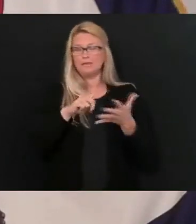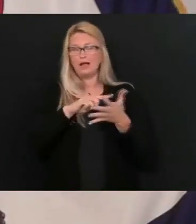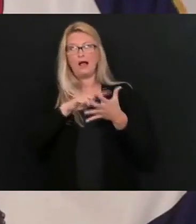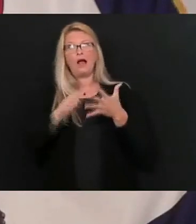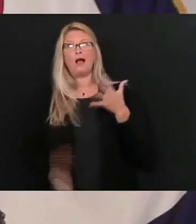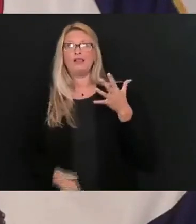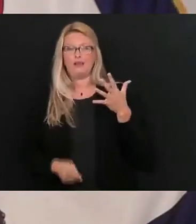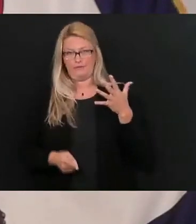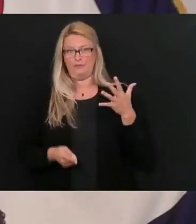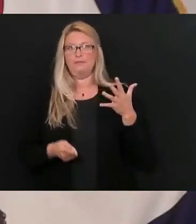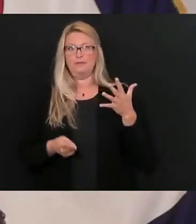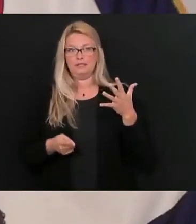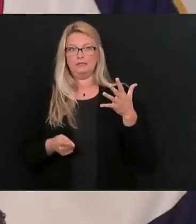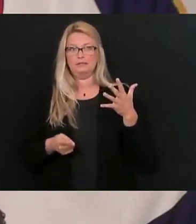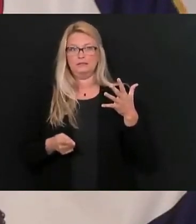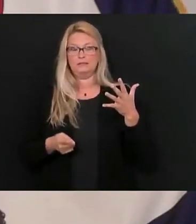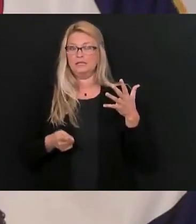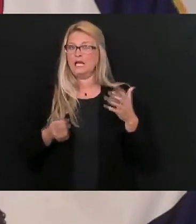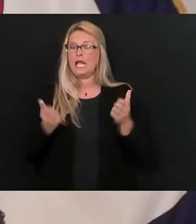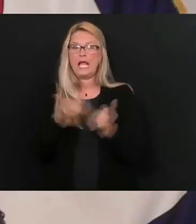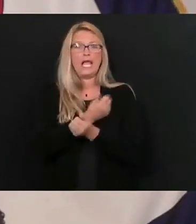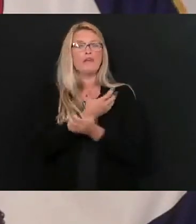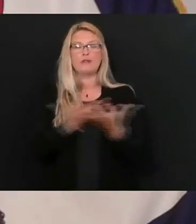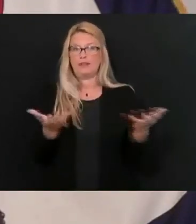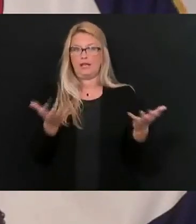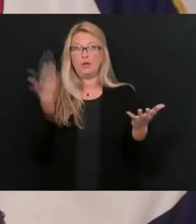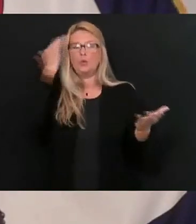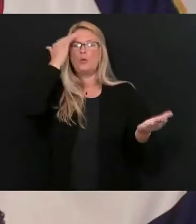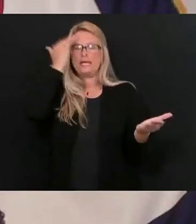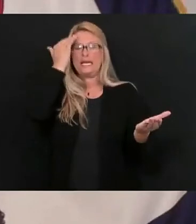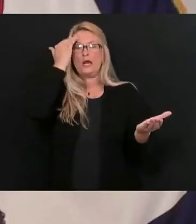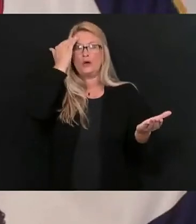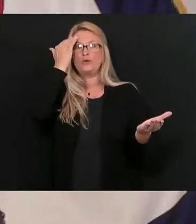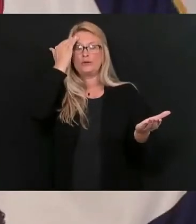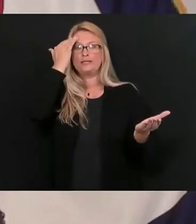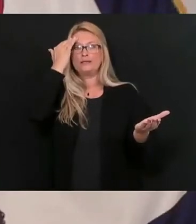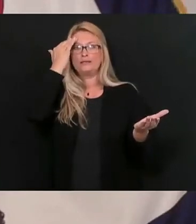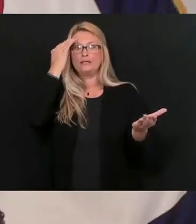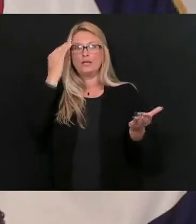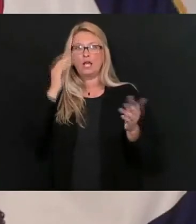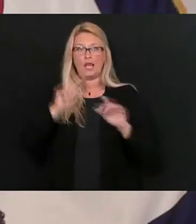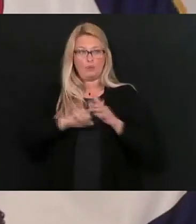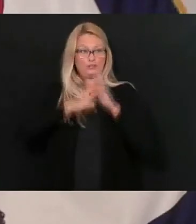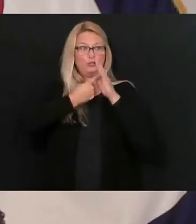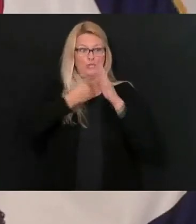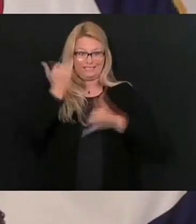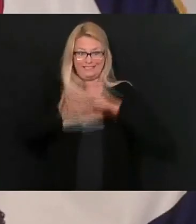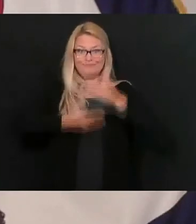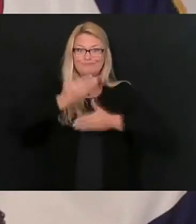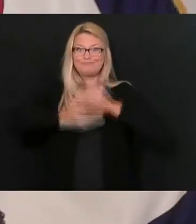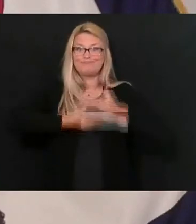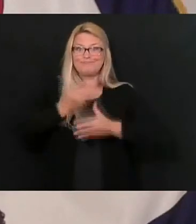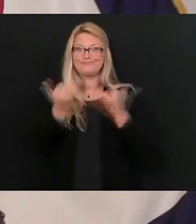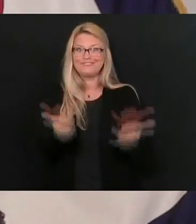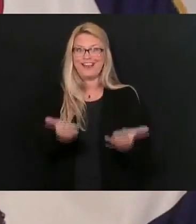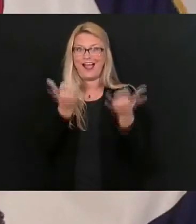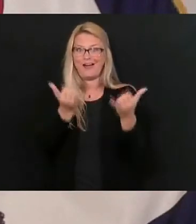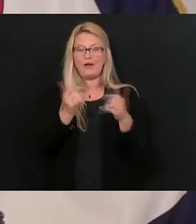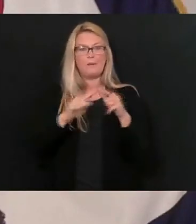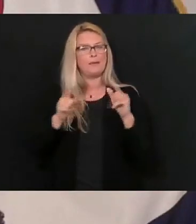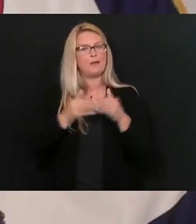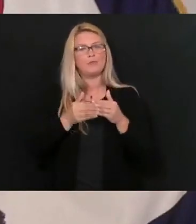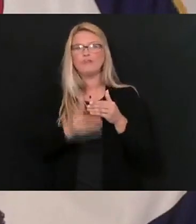different things, expungement, we know that. And we got that down pat and everything, but absolutely as we go